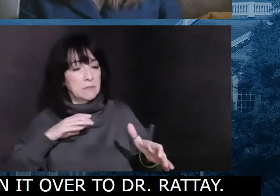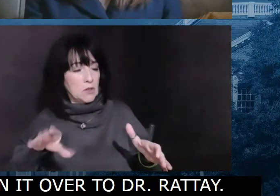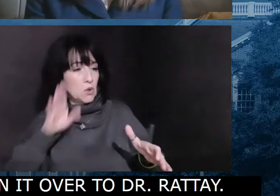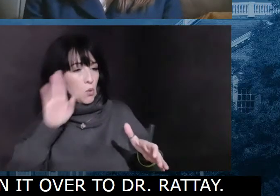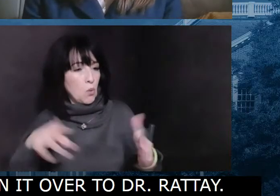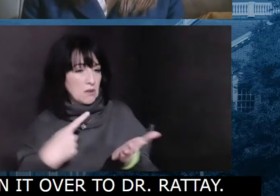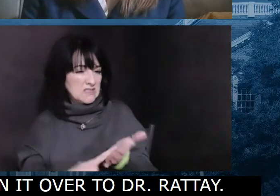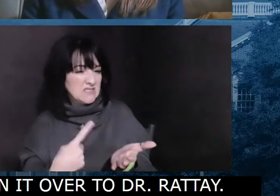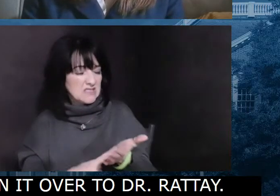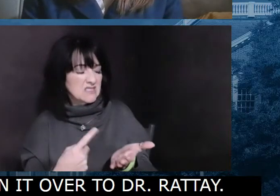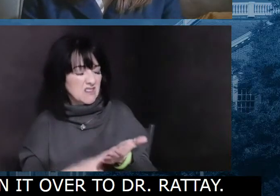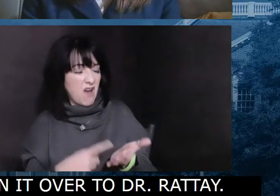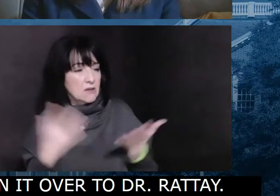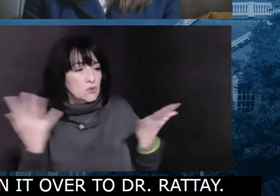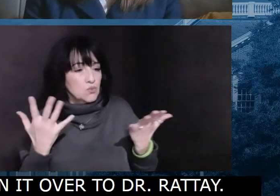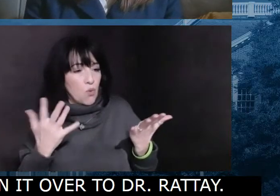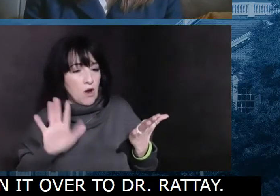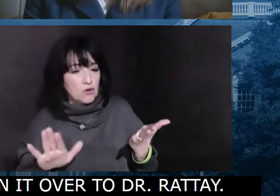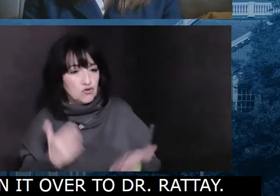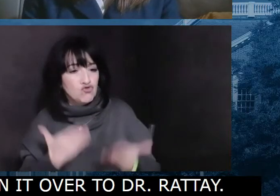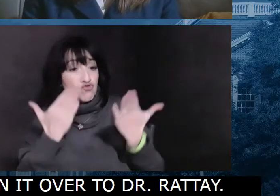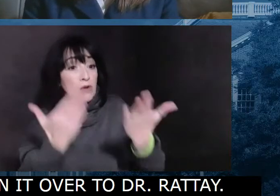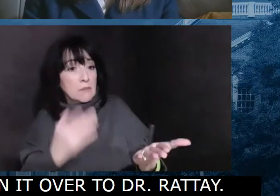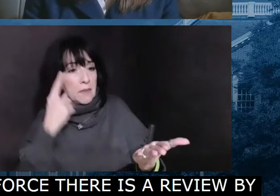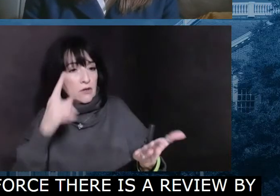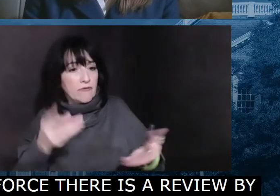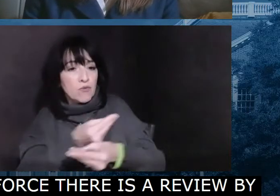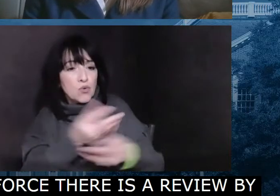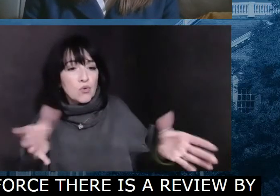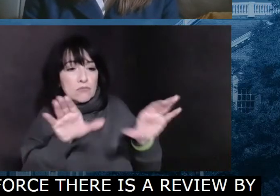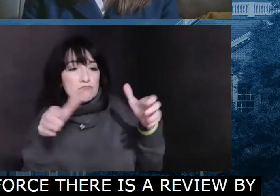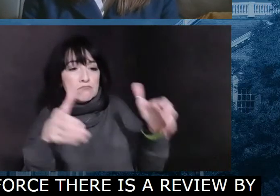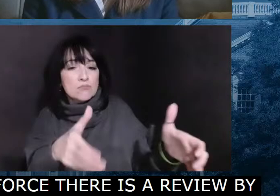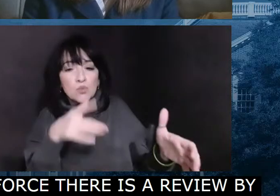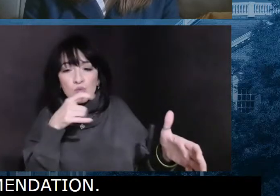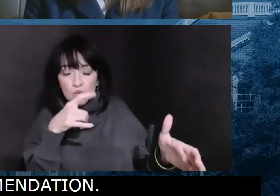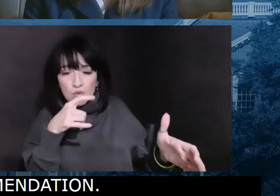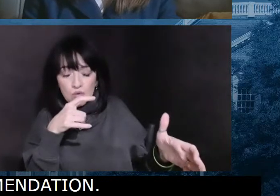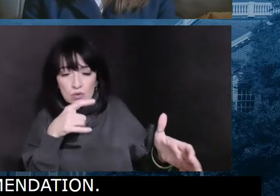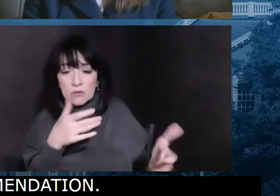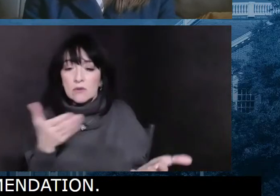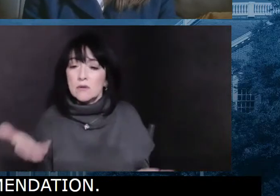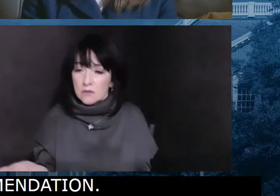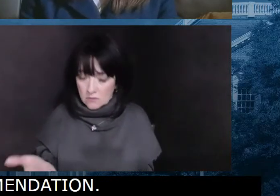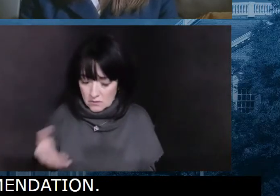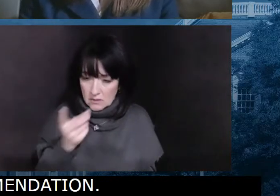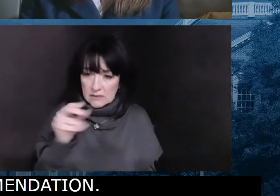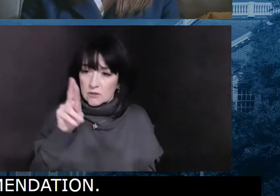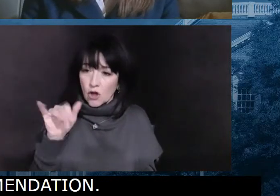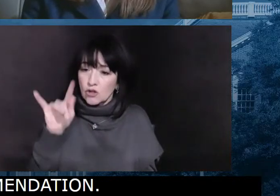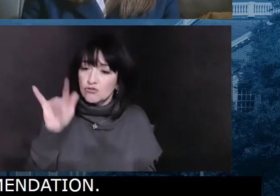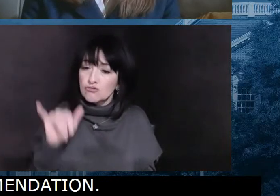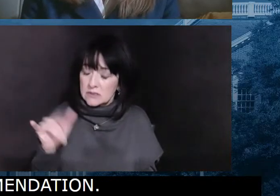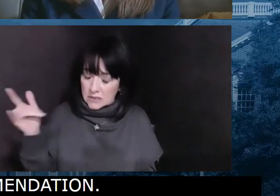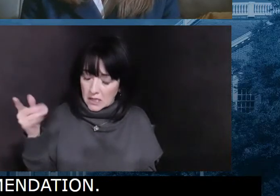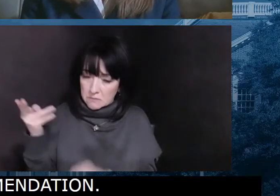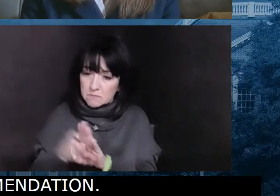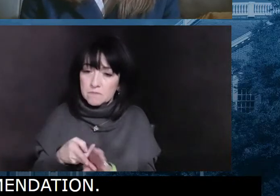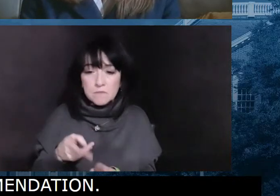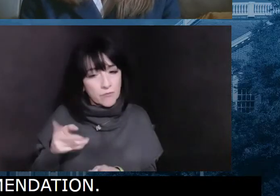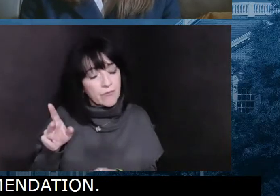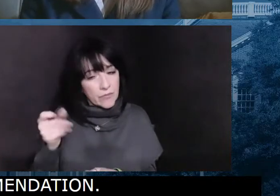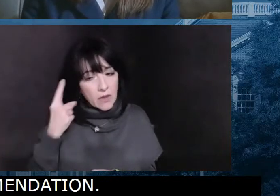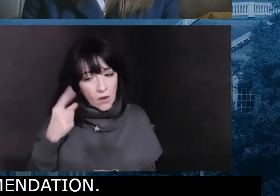Yeah, so we're eager to hear the ACIP recommendations, but we're also trying to